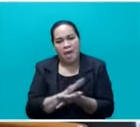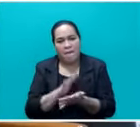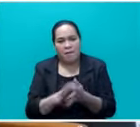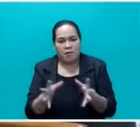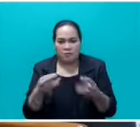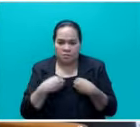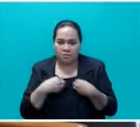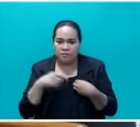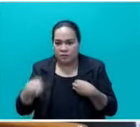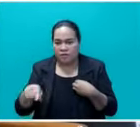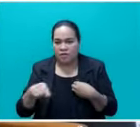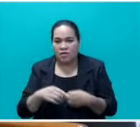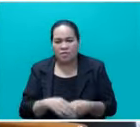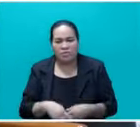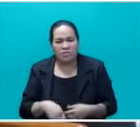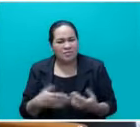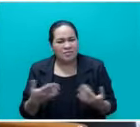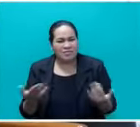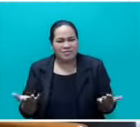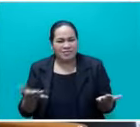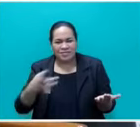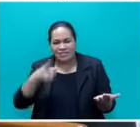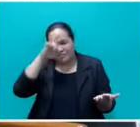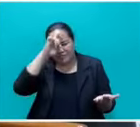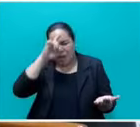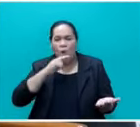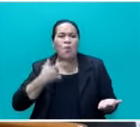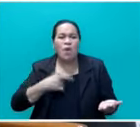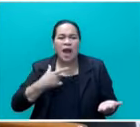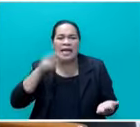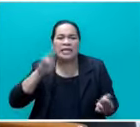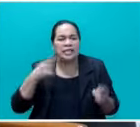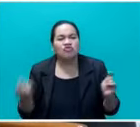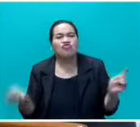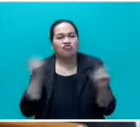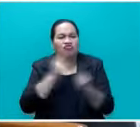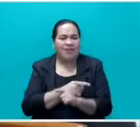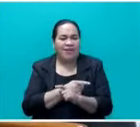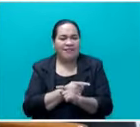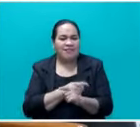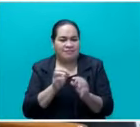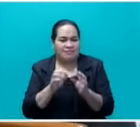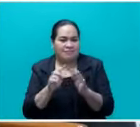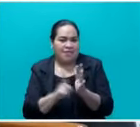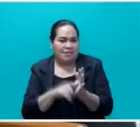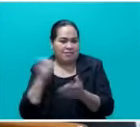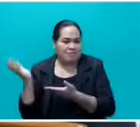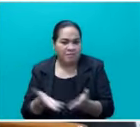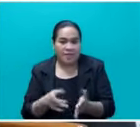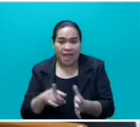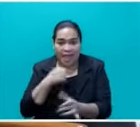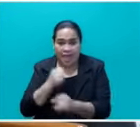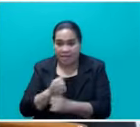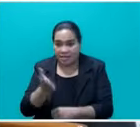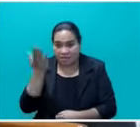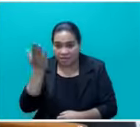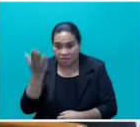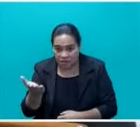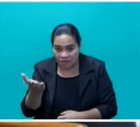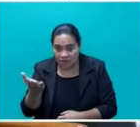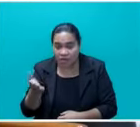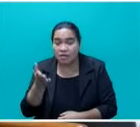why do we need such a drastic and draconian change? The Honorable Attorney General himself is known